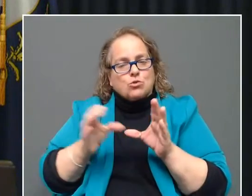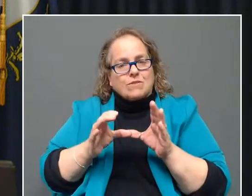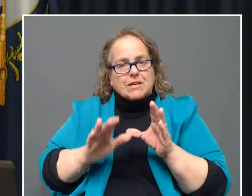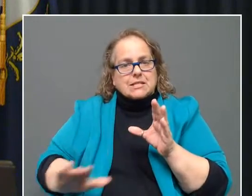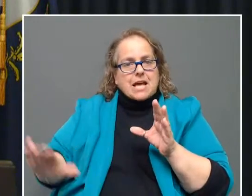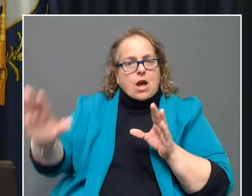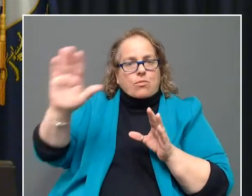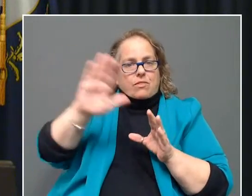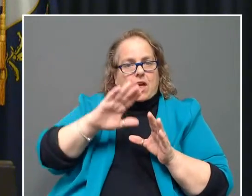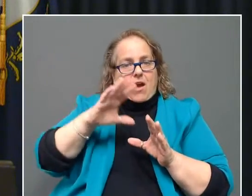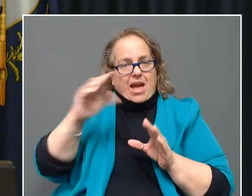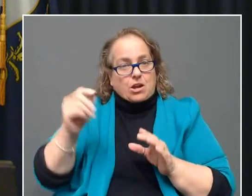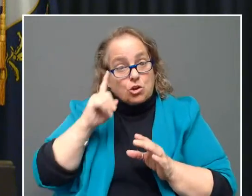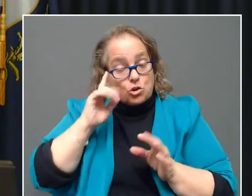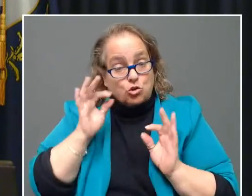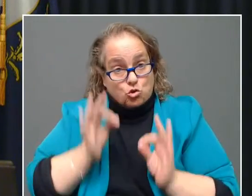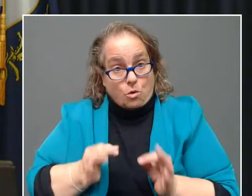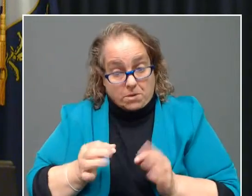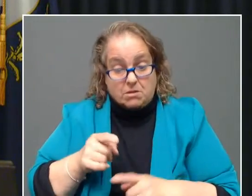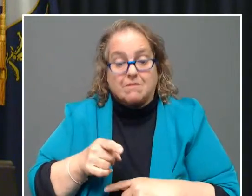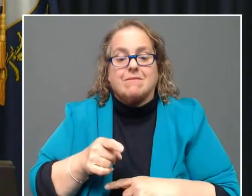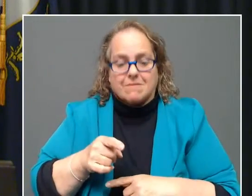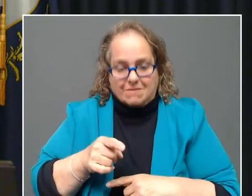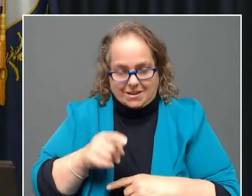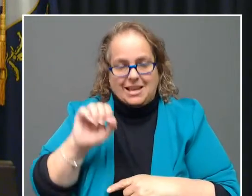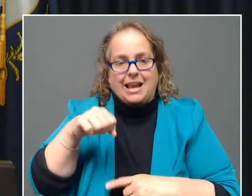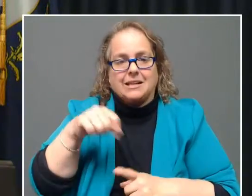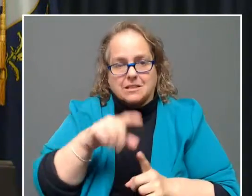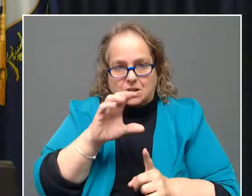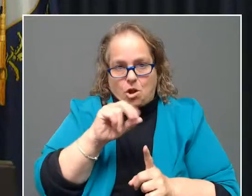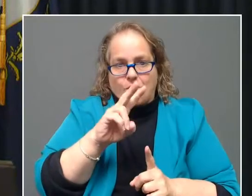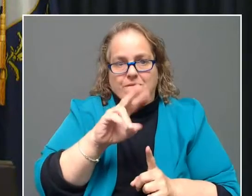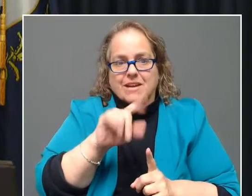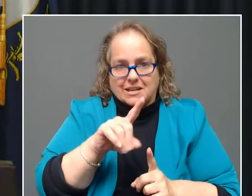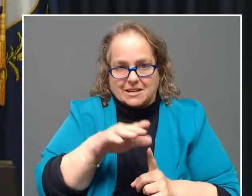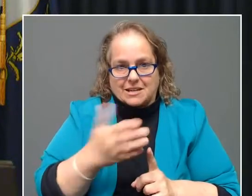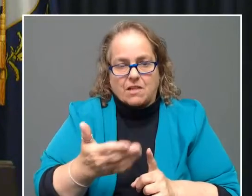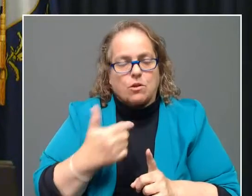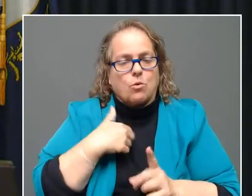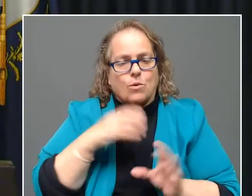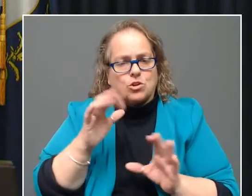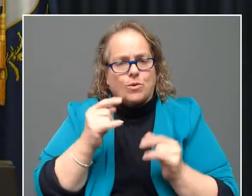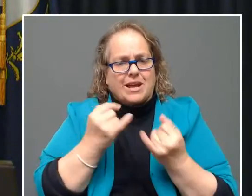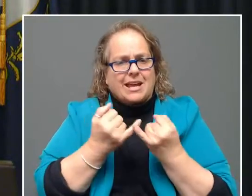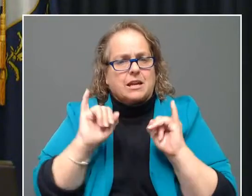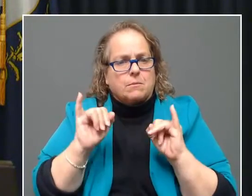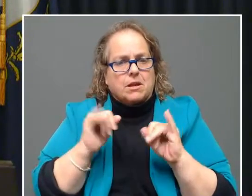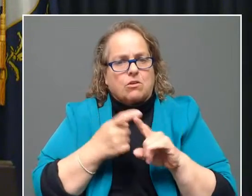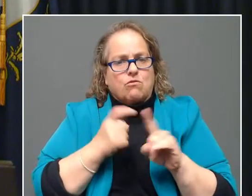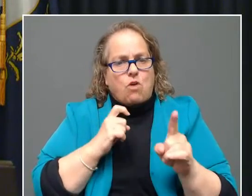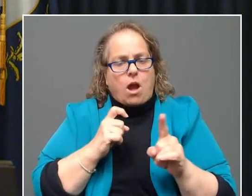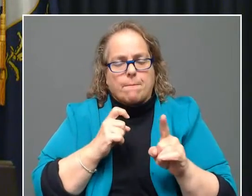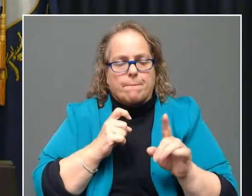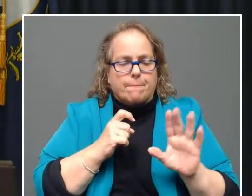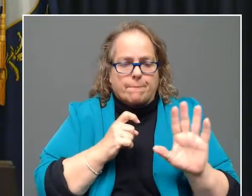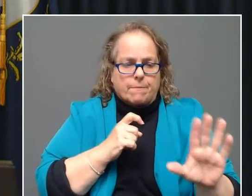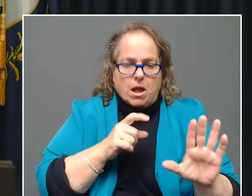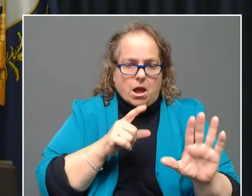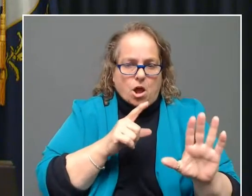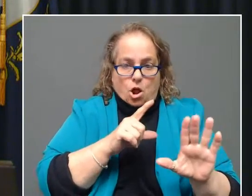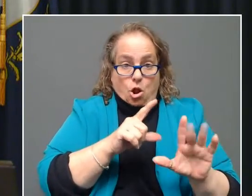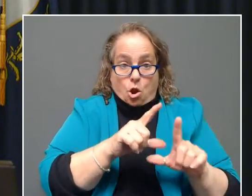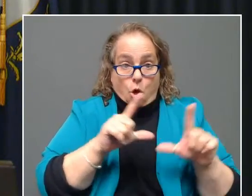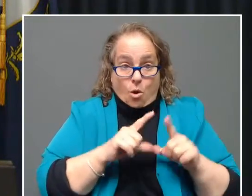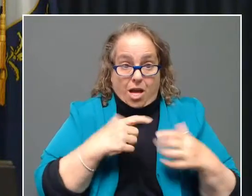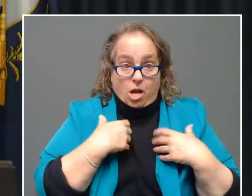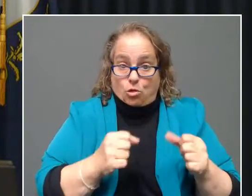and determining if, yes, they're a COVID death, and we do this independently from what's coming up from the local health departments. And if it's not up